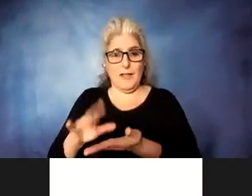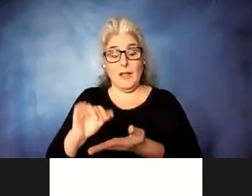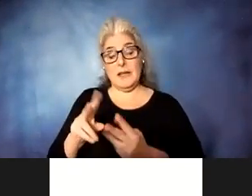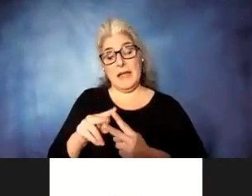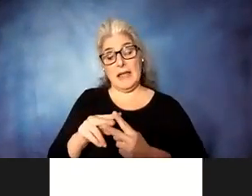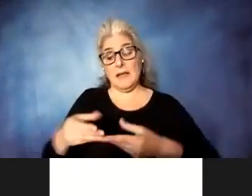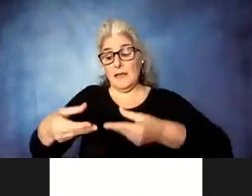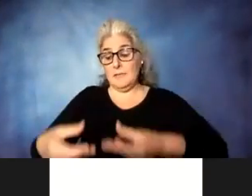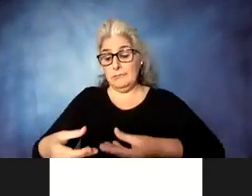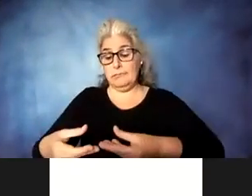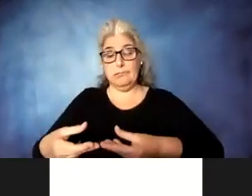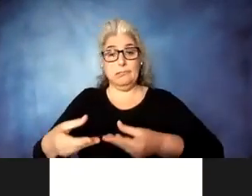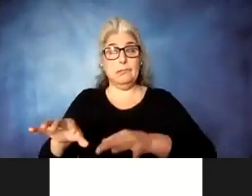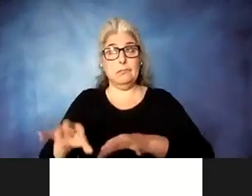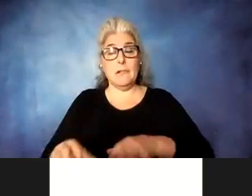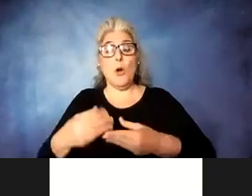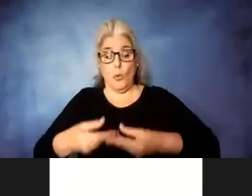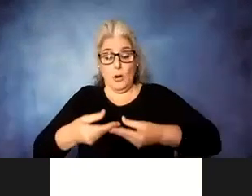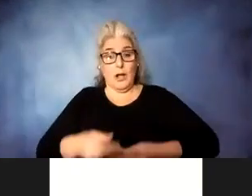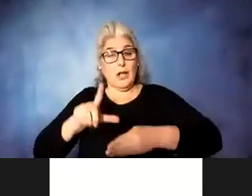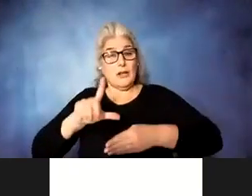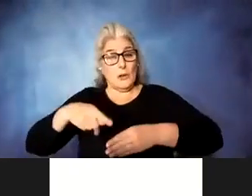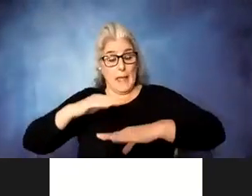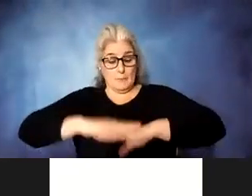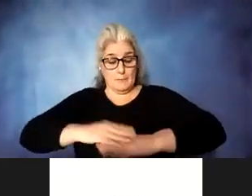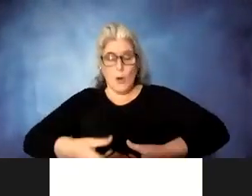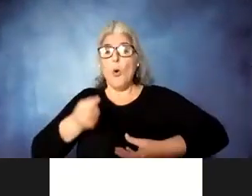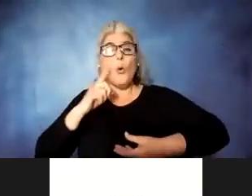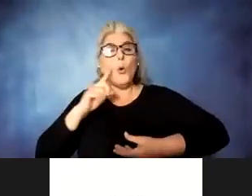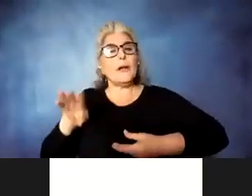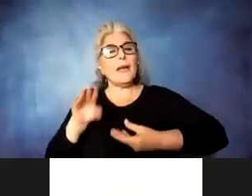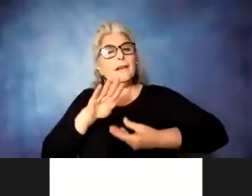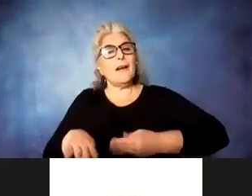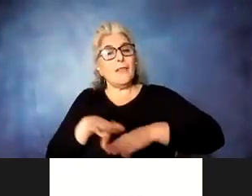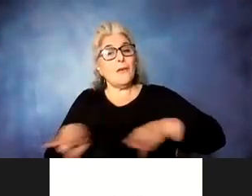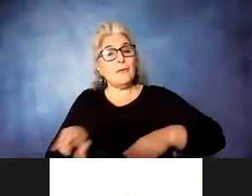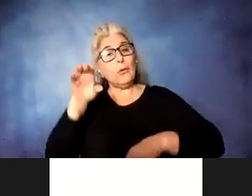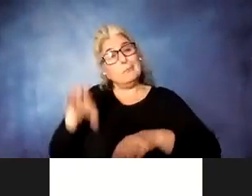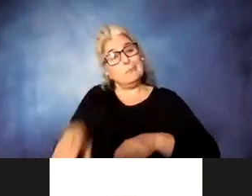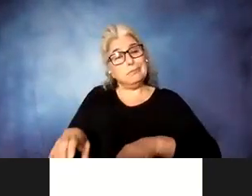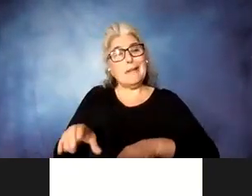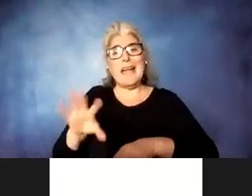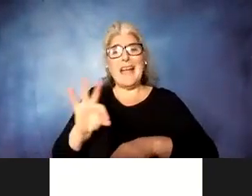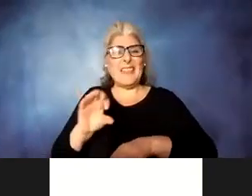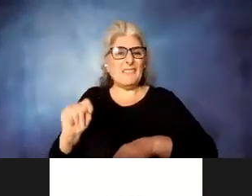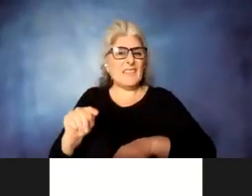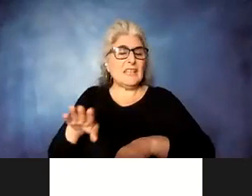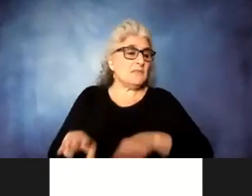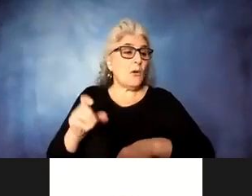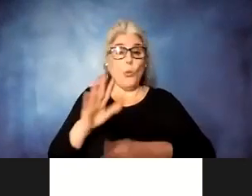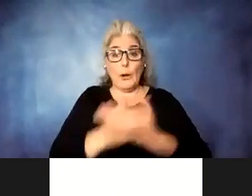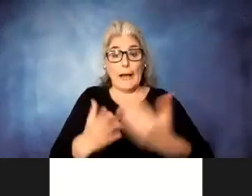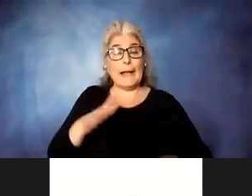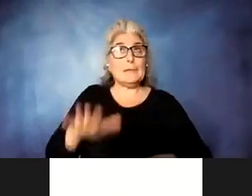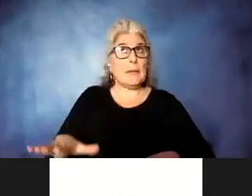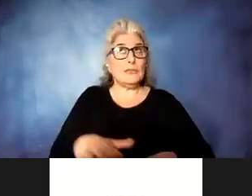in the voter's lap, or placed on the floor, and the voter may push these buttons with their feet, hands, or any other body parts. And the image